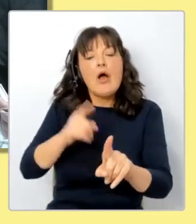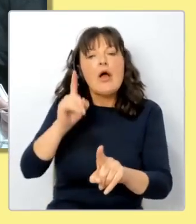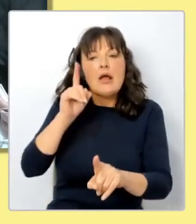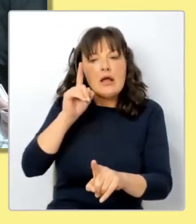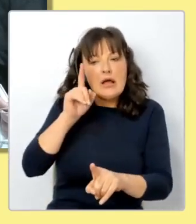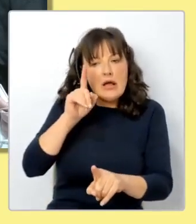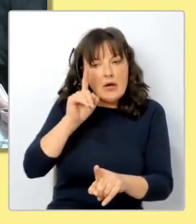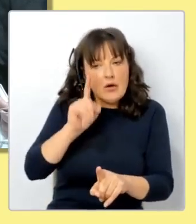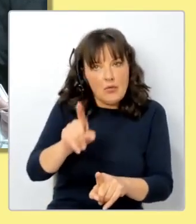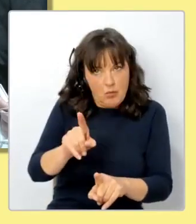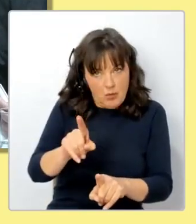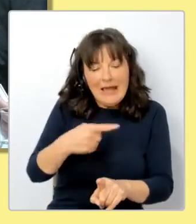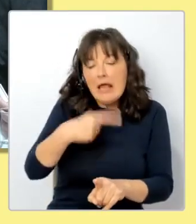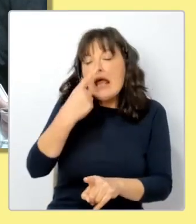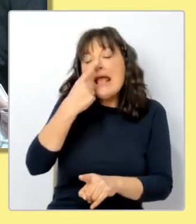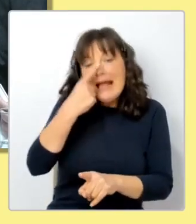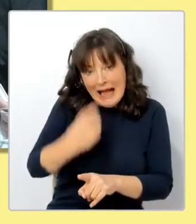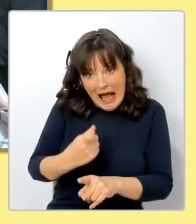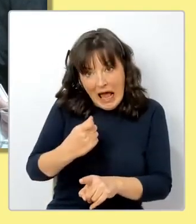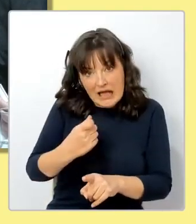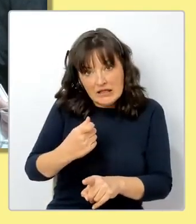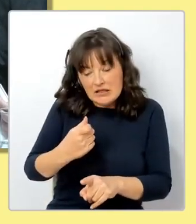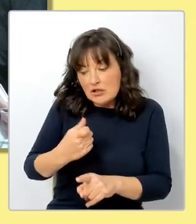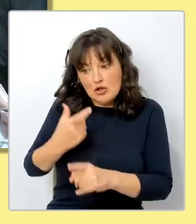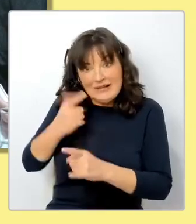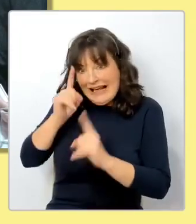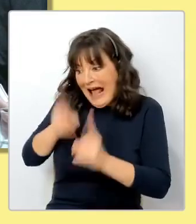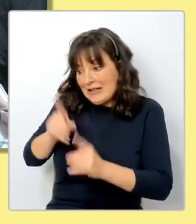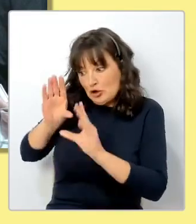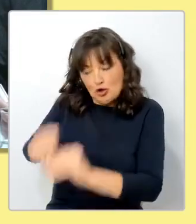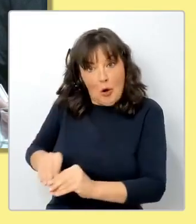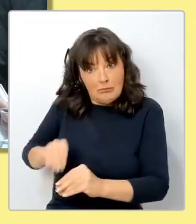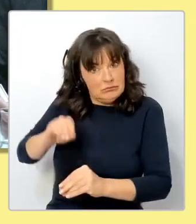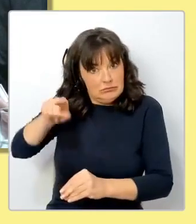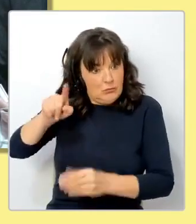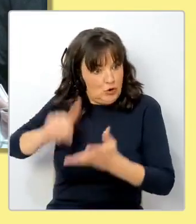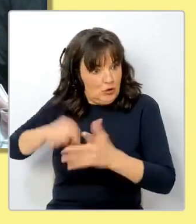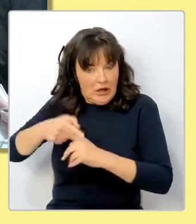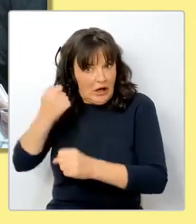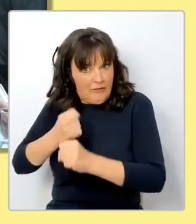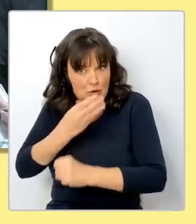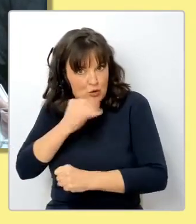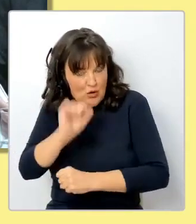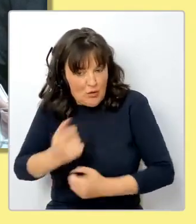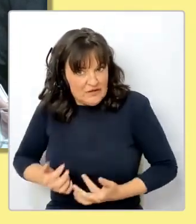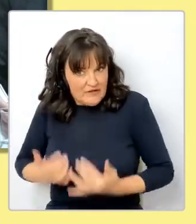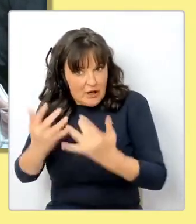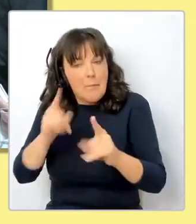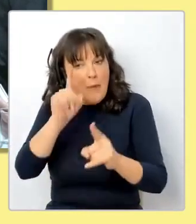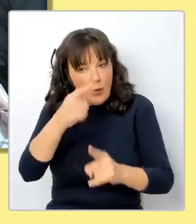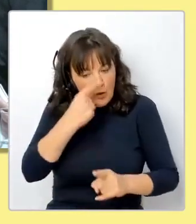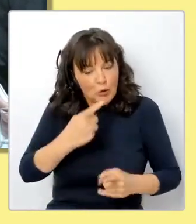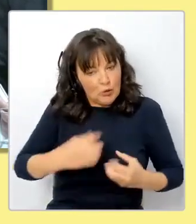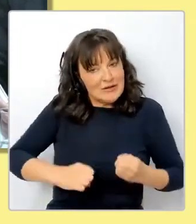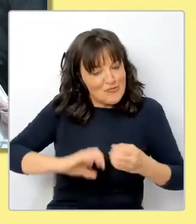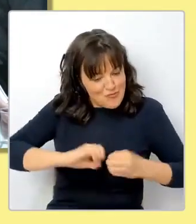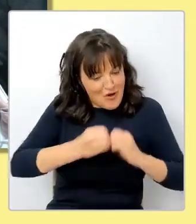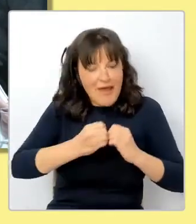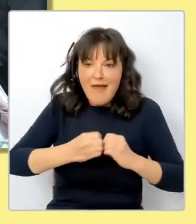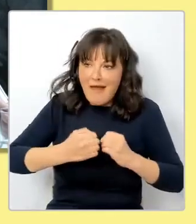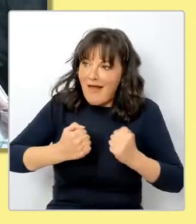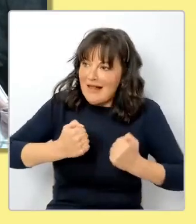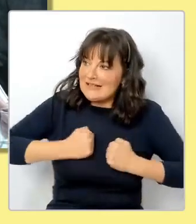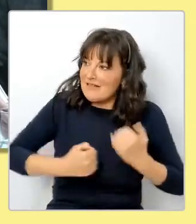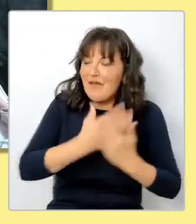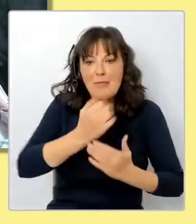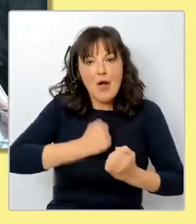do is we can develop our own set of figures that better reflects the situation that Scotland would be in should it become independent, rather than what